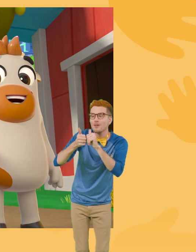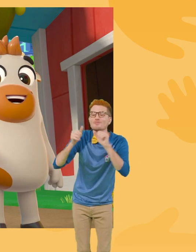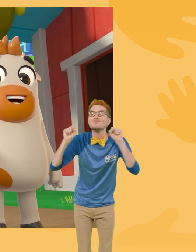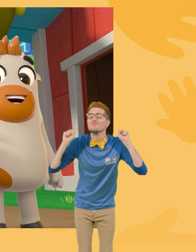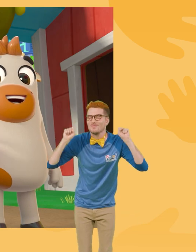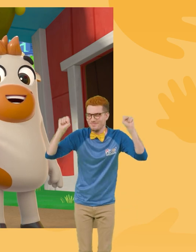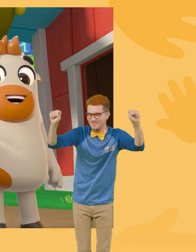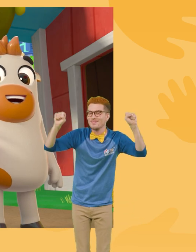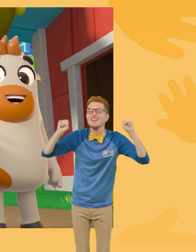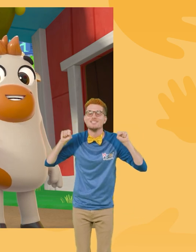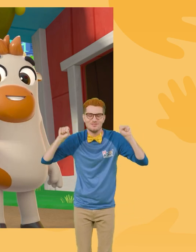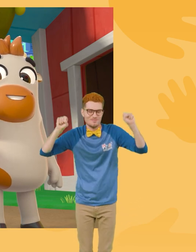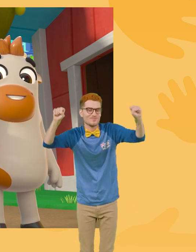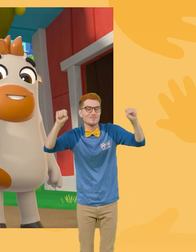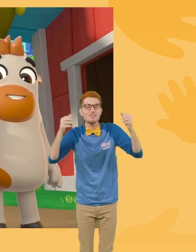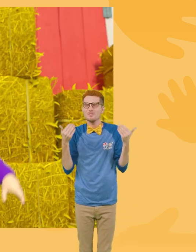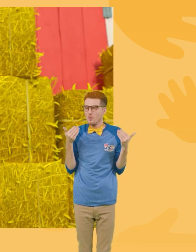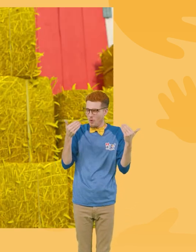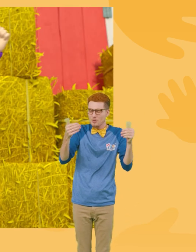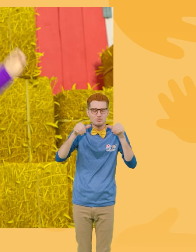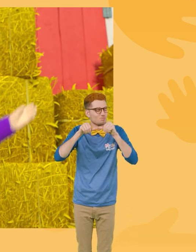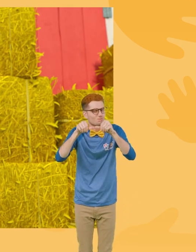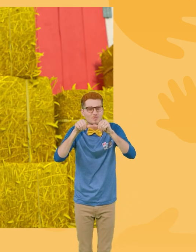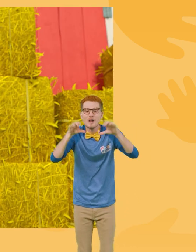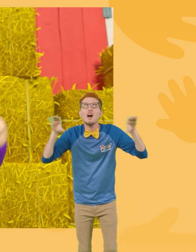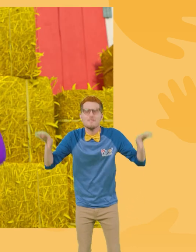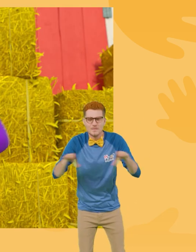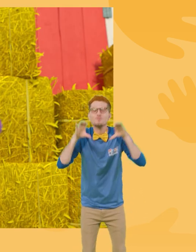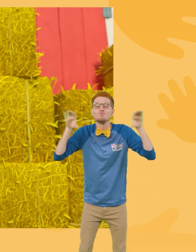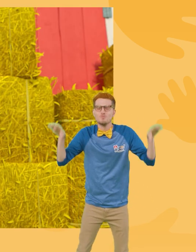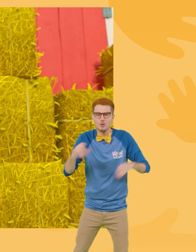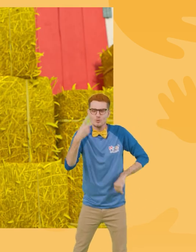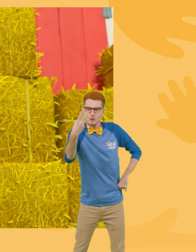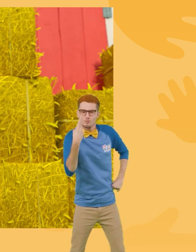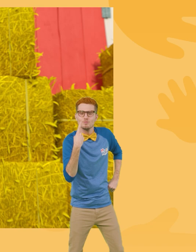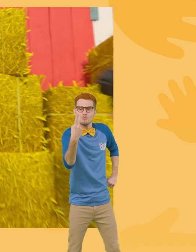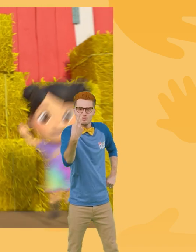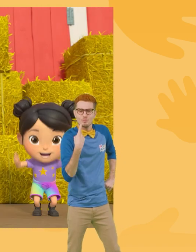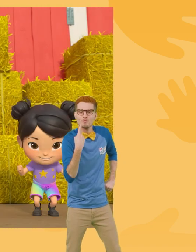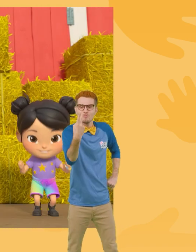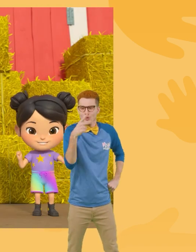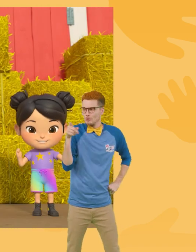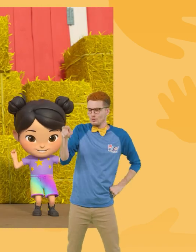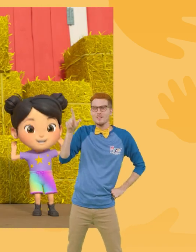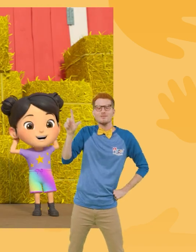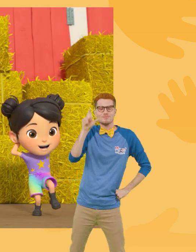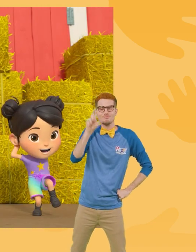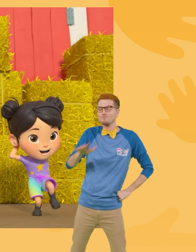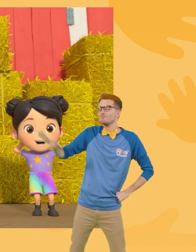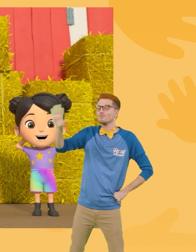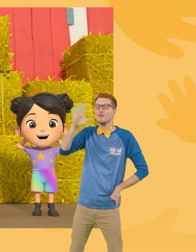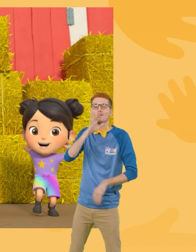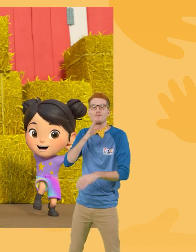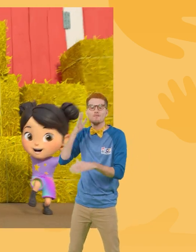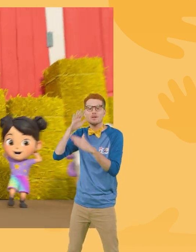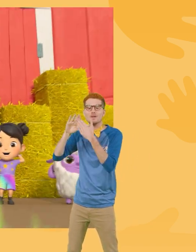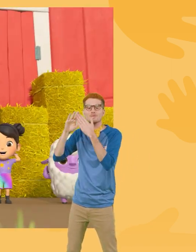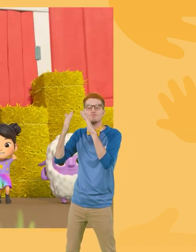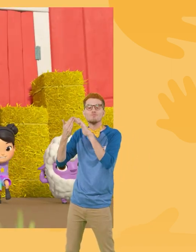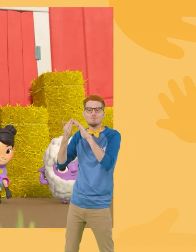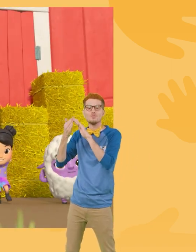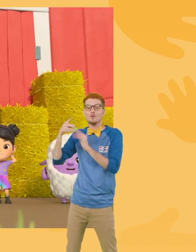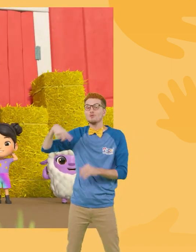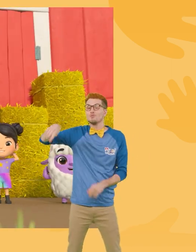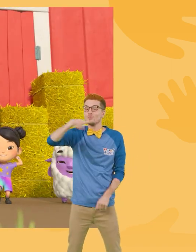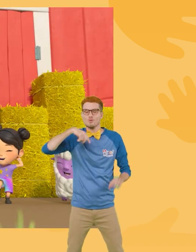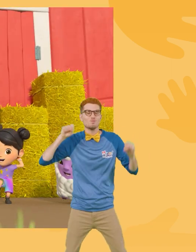to exercise. So let's stay active, you and I. On Lellobee City Farm,